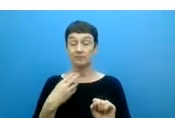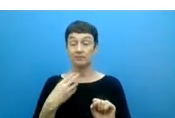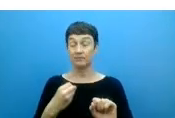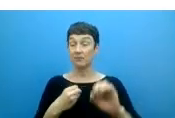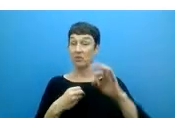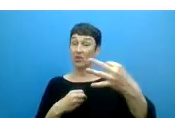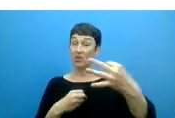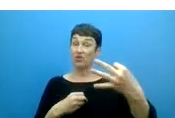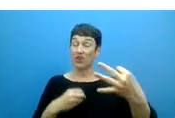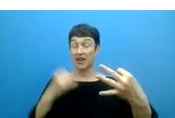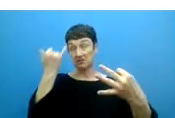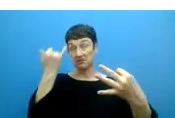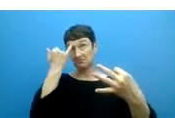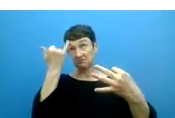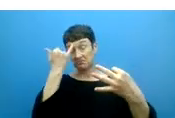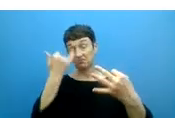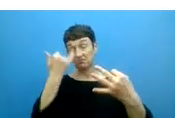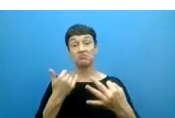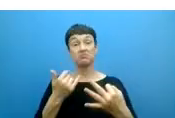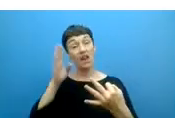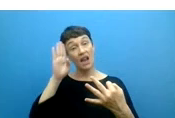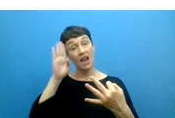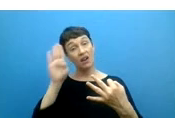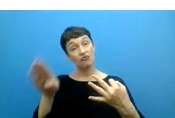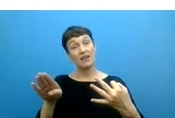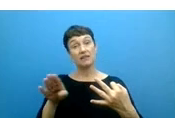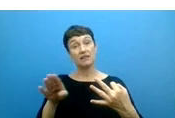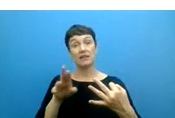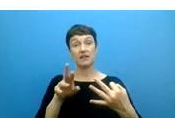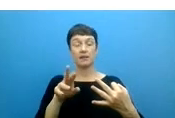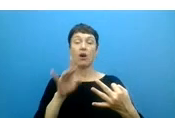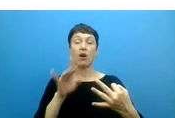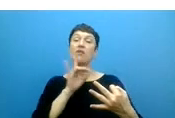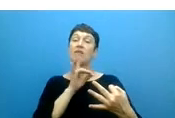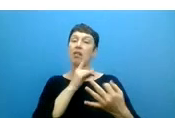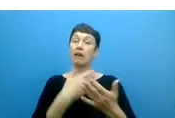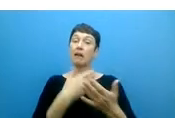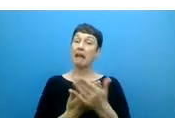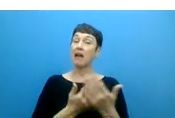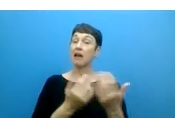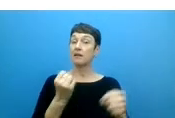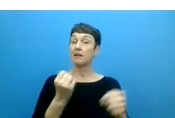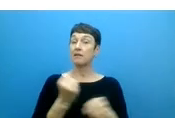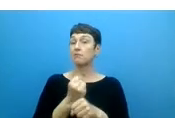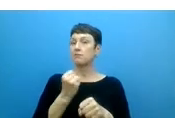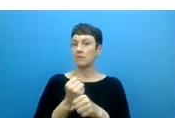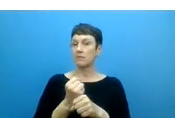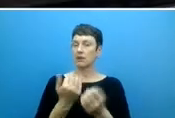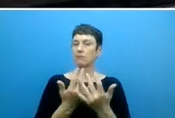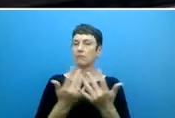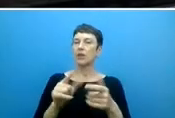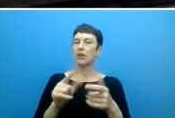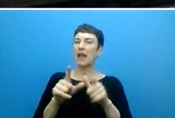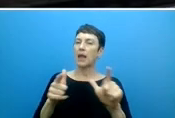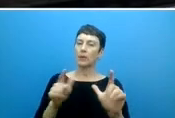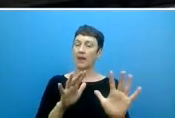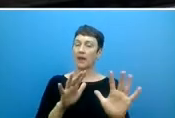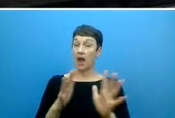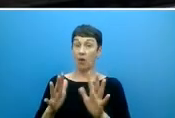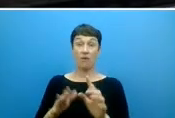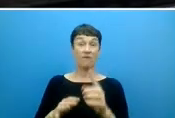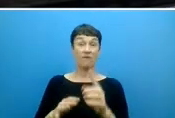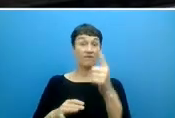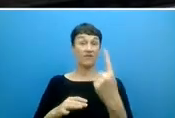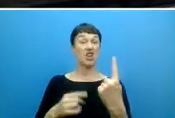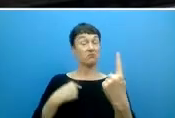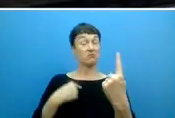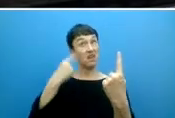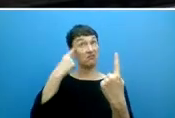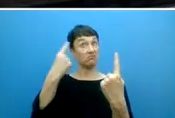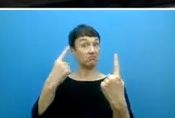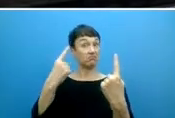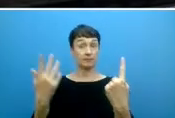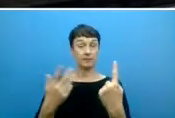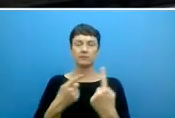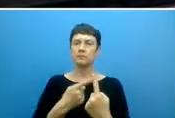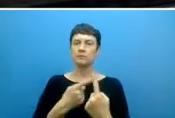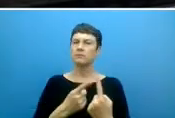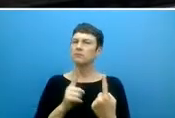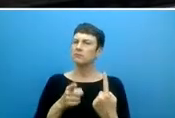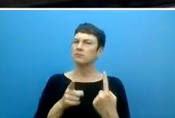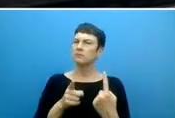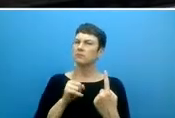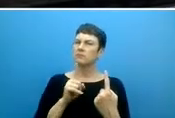residences to make this multilingual space more of a reality. So number 1 is ask each